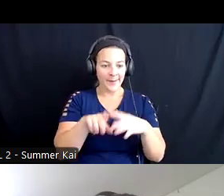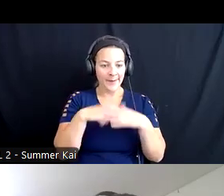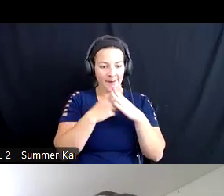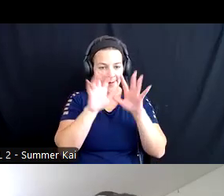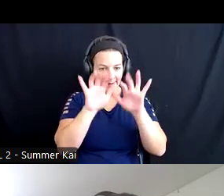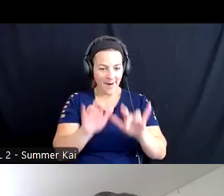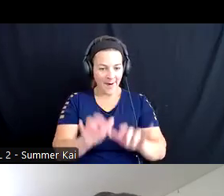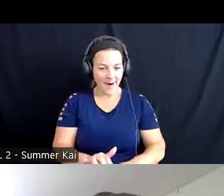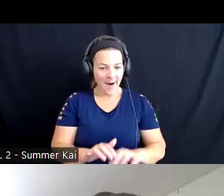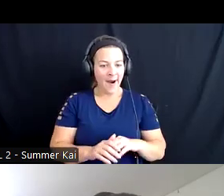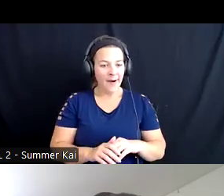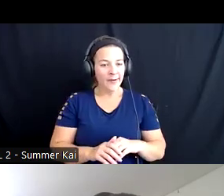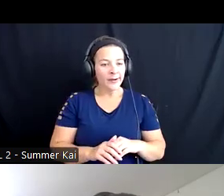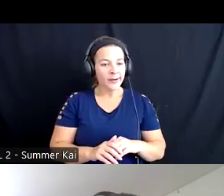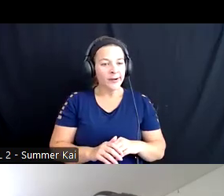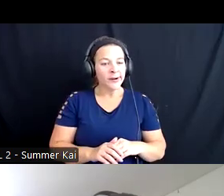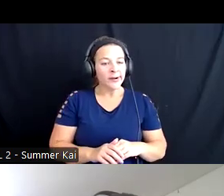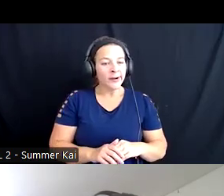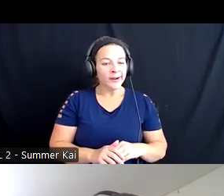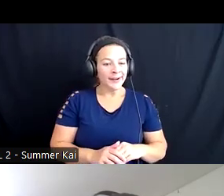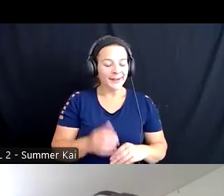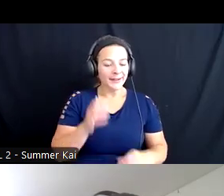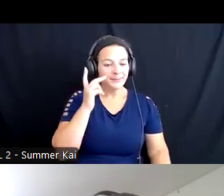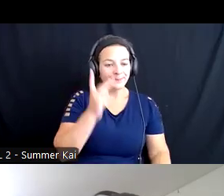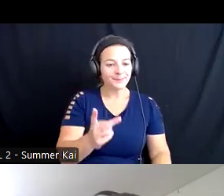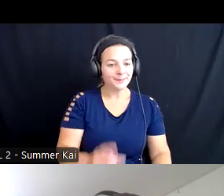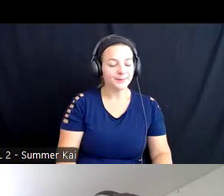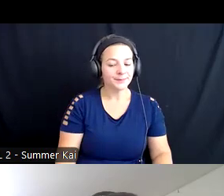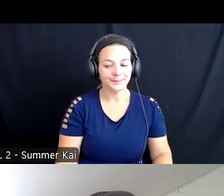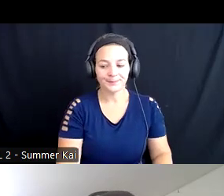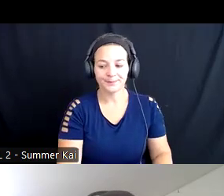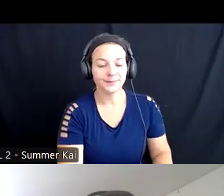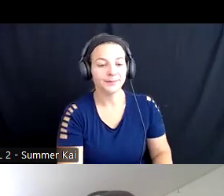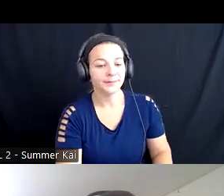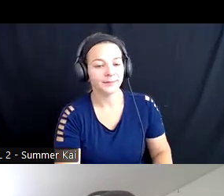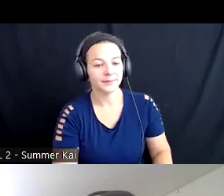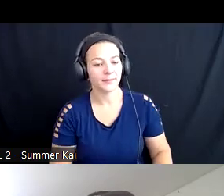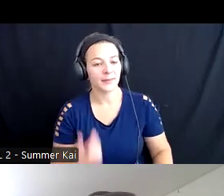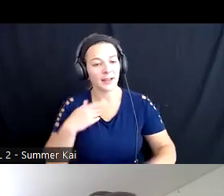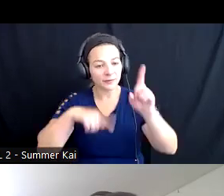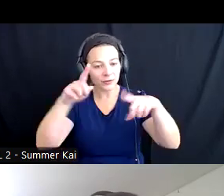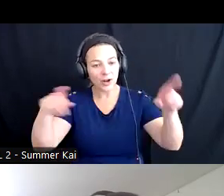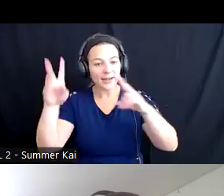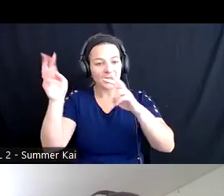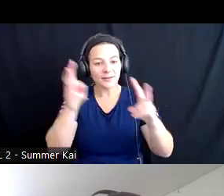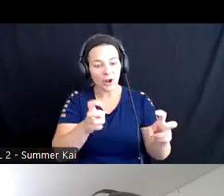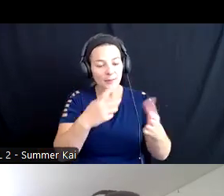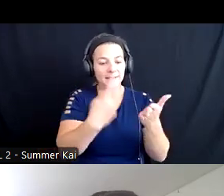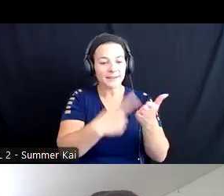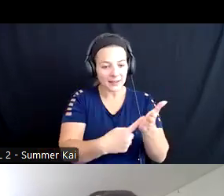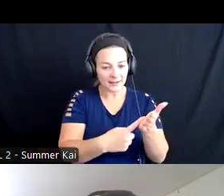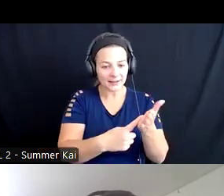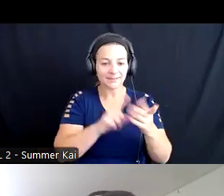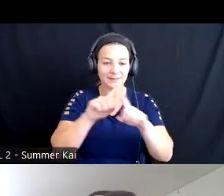and as we scroll through the page, we will see the various subjects that are covered, as well as different